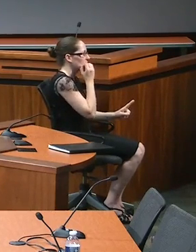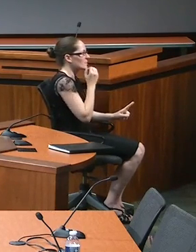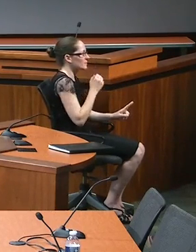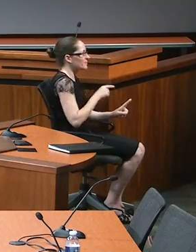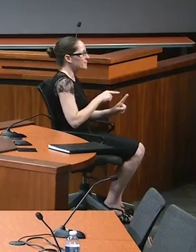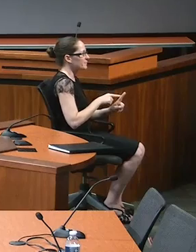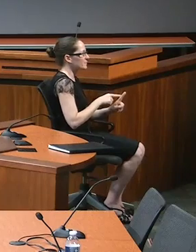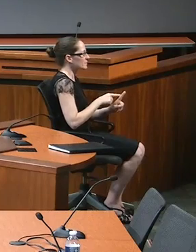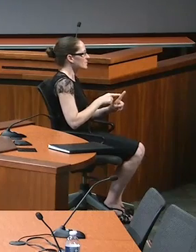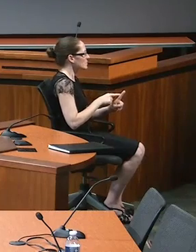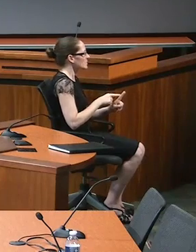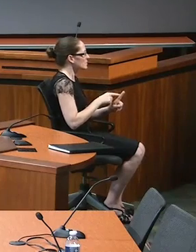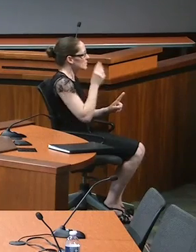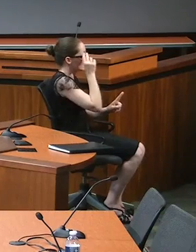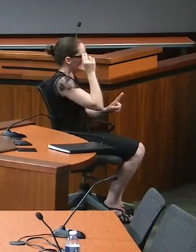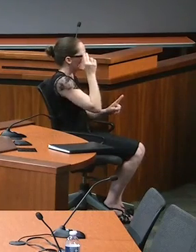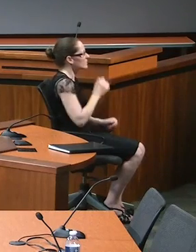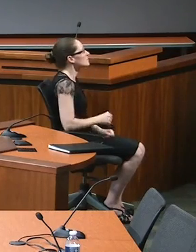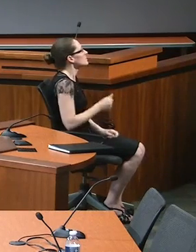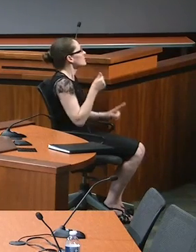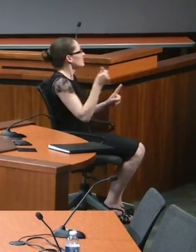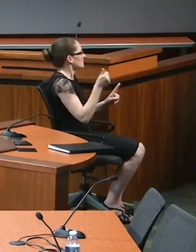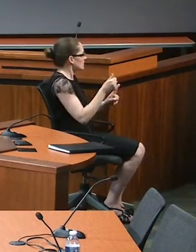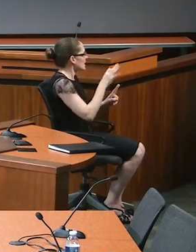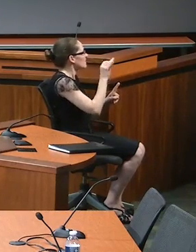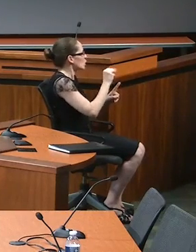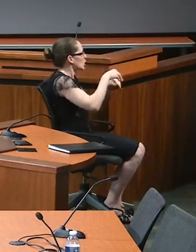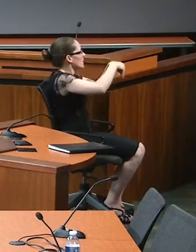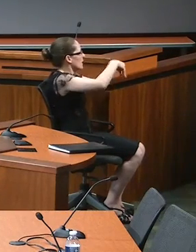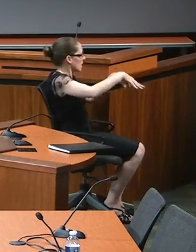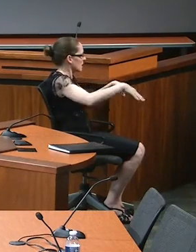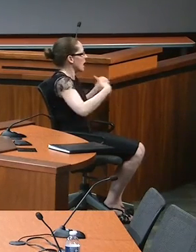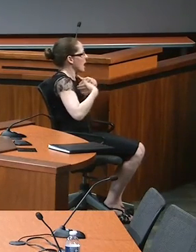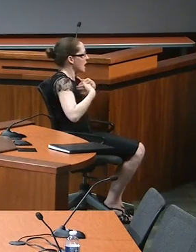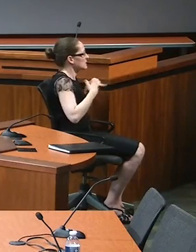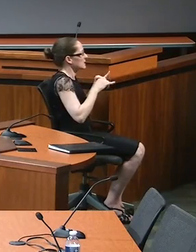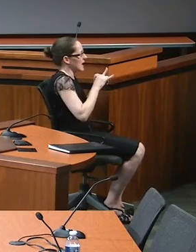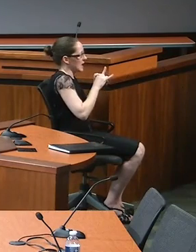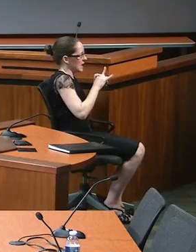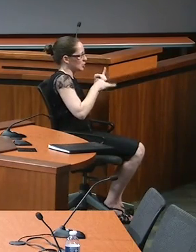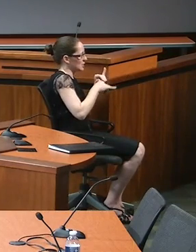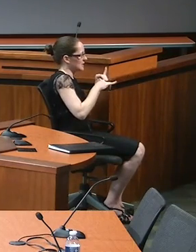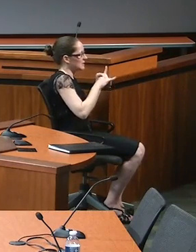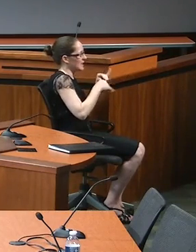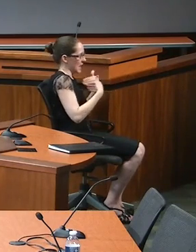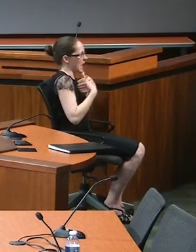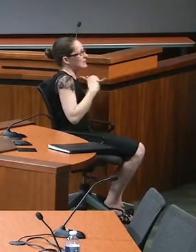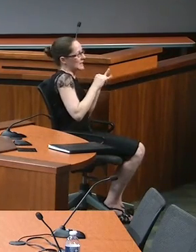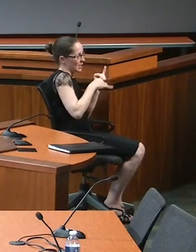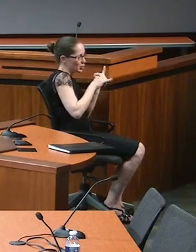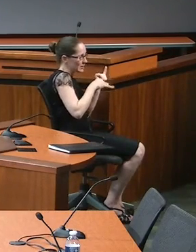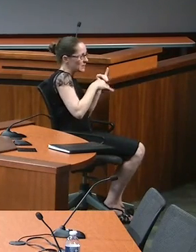RK&K, an engineering firm also based in Baltimore, Arnett Muldrow. They are a Carolina firm, Land Studies, South